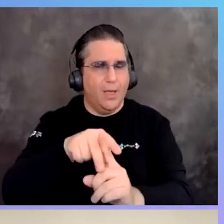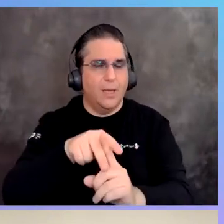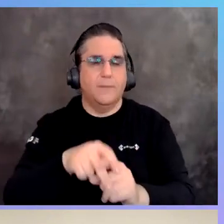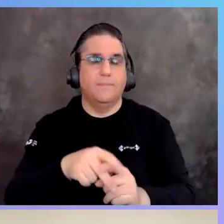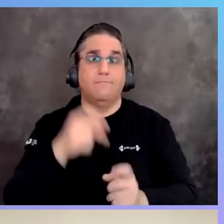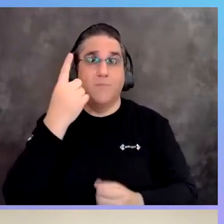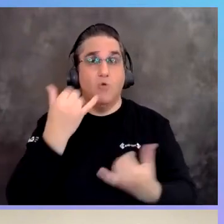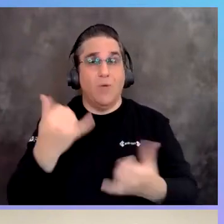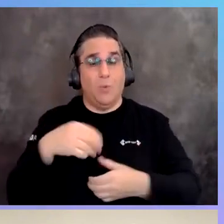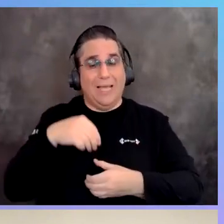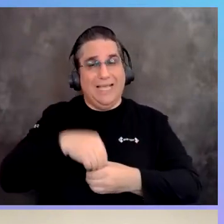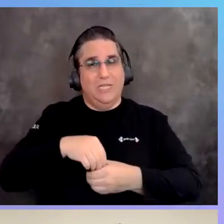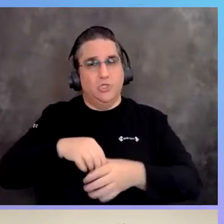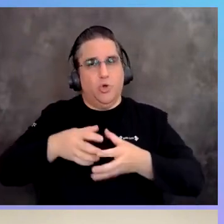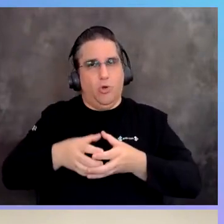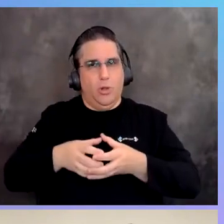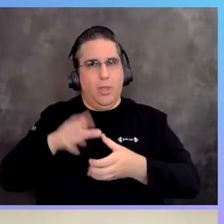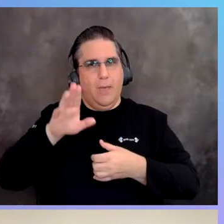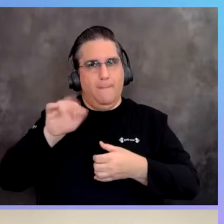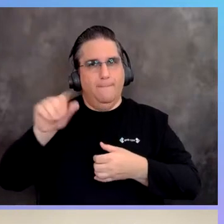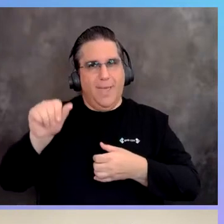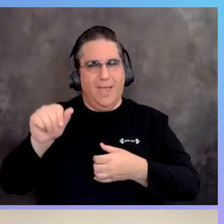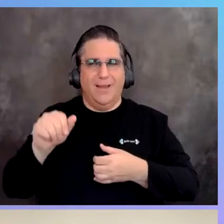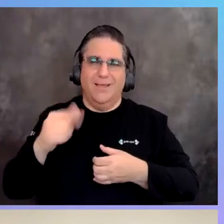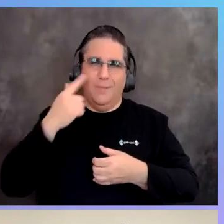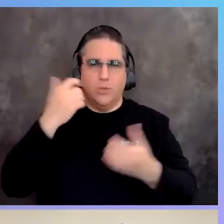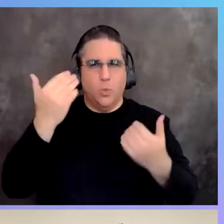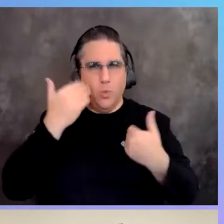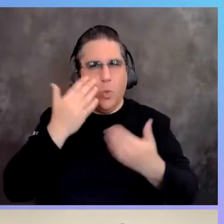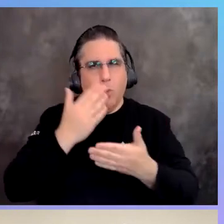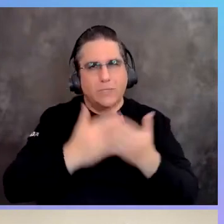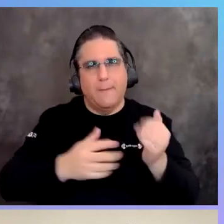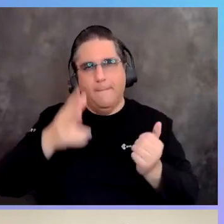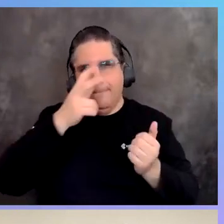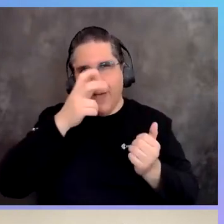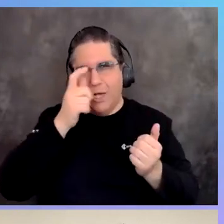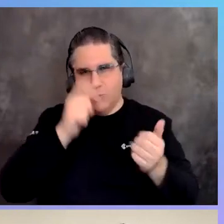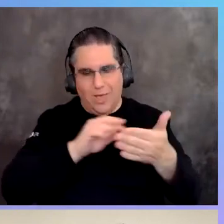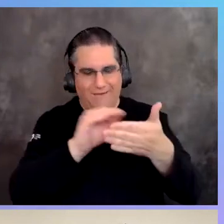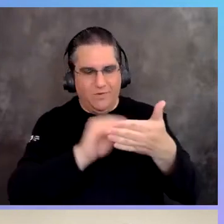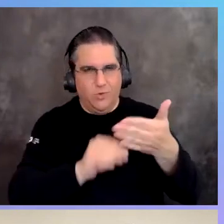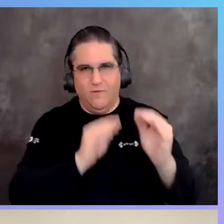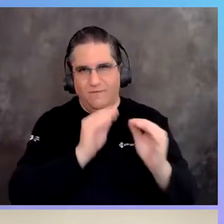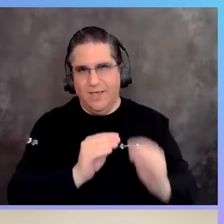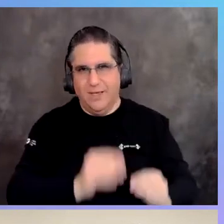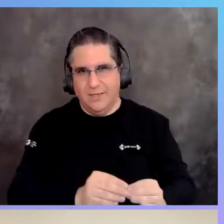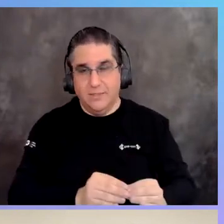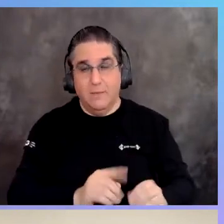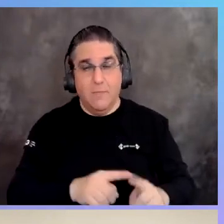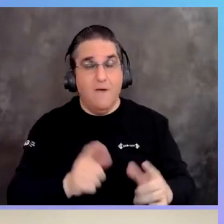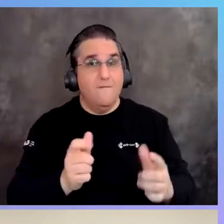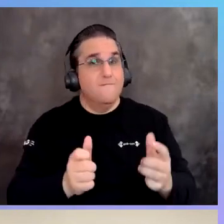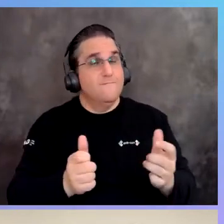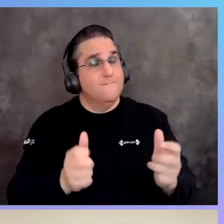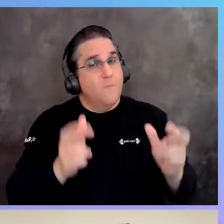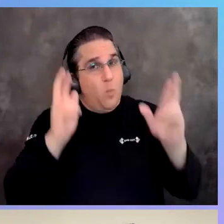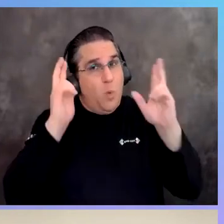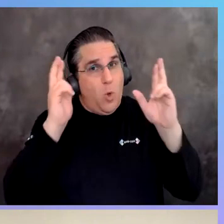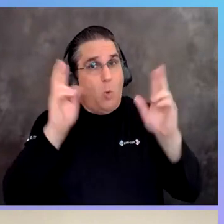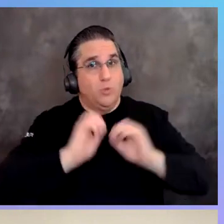beta right now, so it means that it has a couple of bugs that we need to fix. But for the most part, we do hope to get this